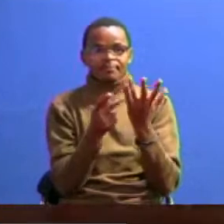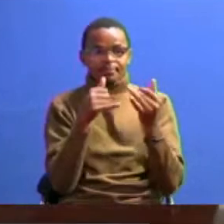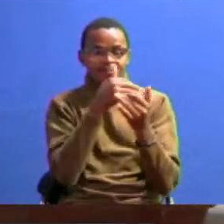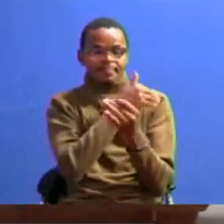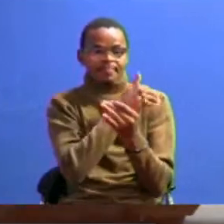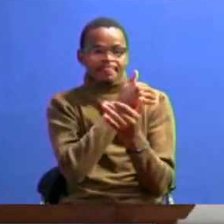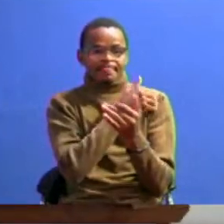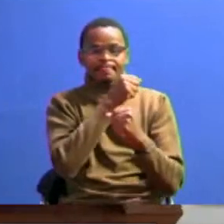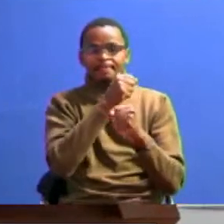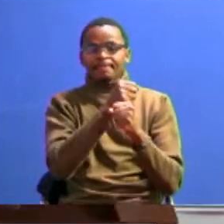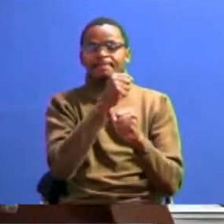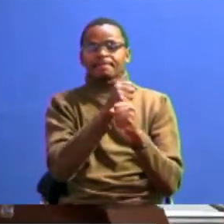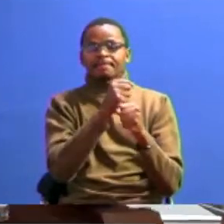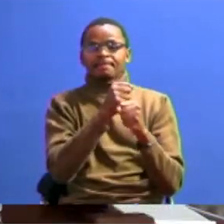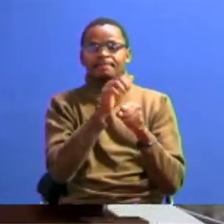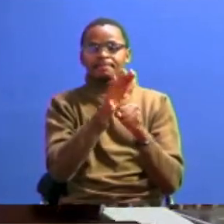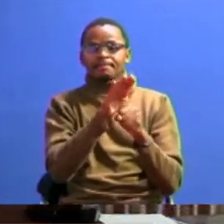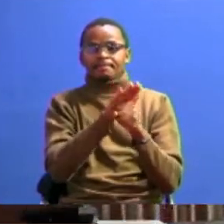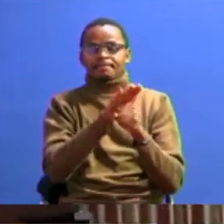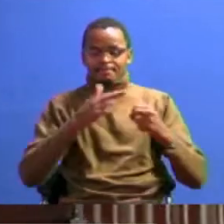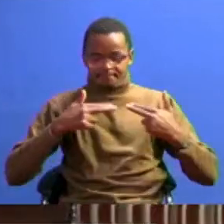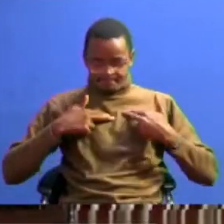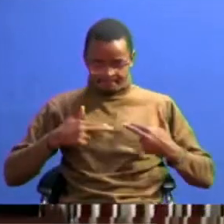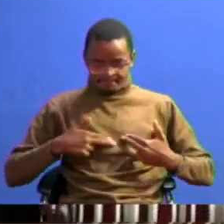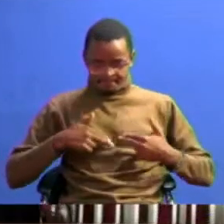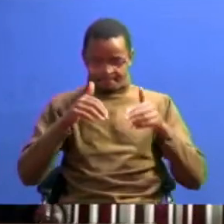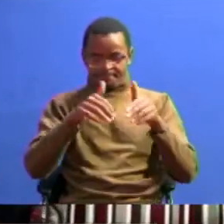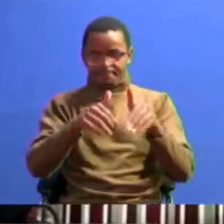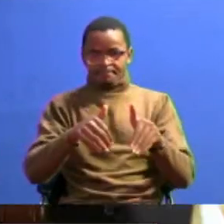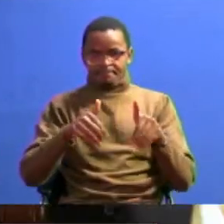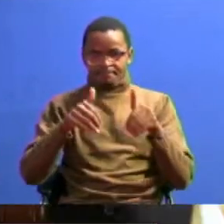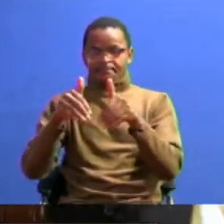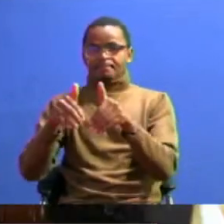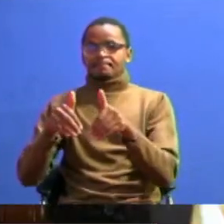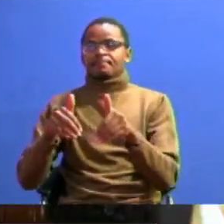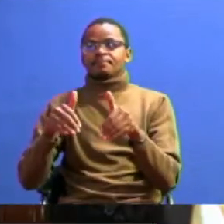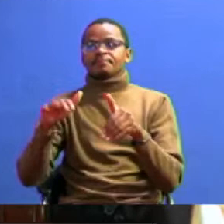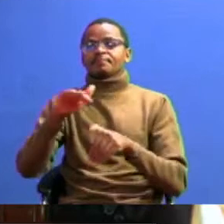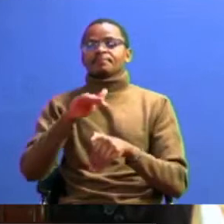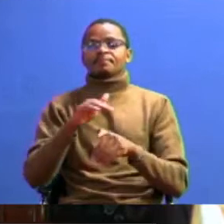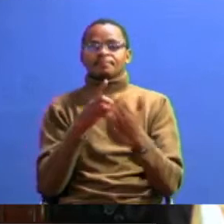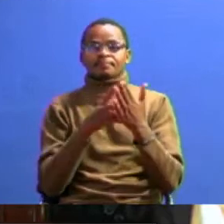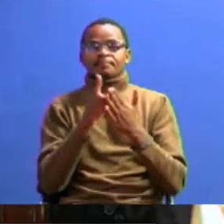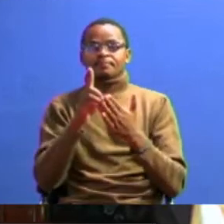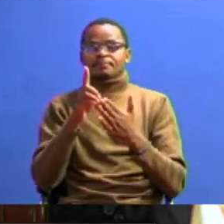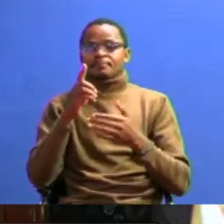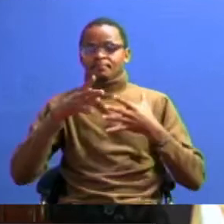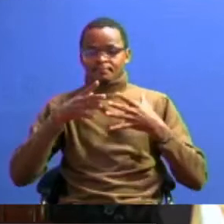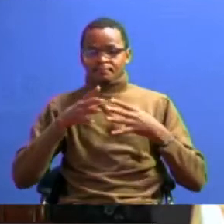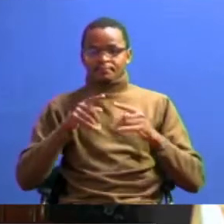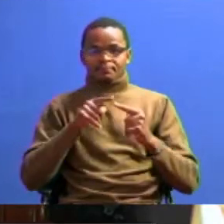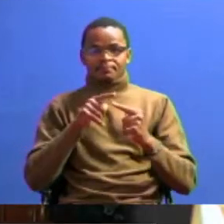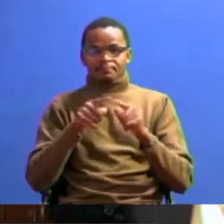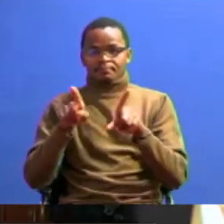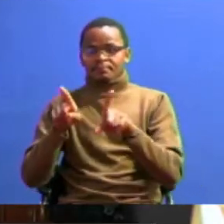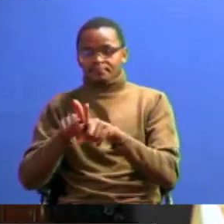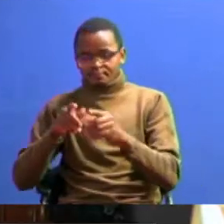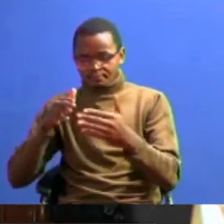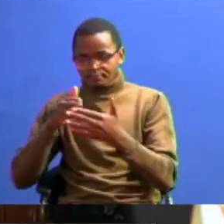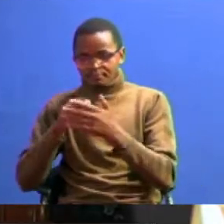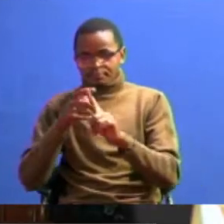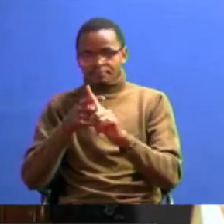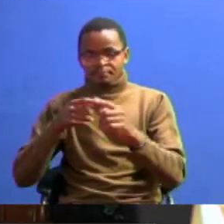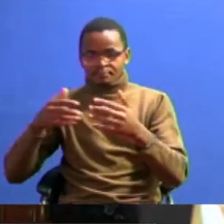county operations, especially on health and agriculture sectors. We urge development partners to also cease from